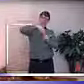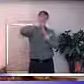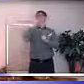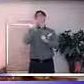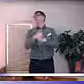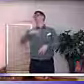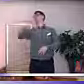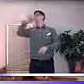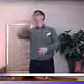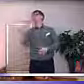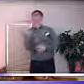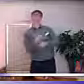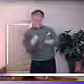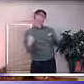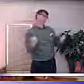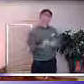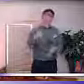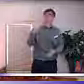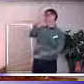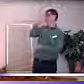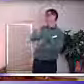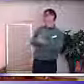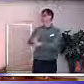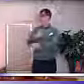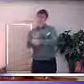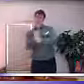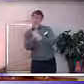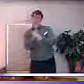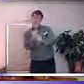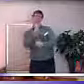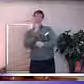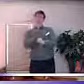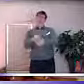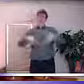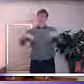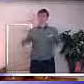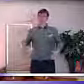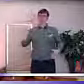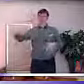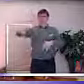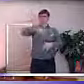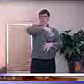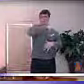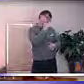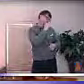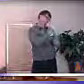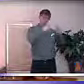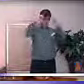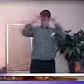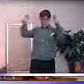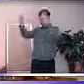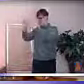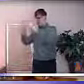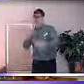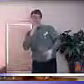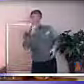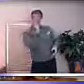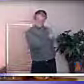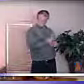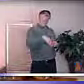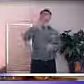us, helping to create what we refer to as that human race consciousness. But even